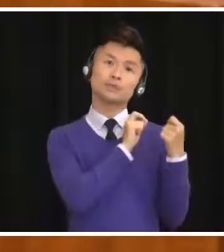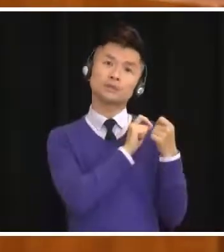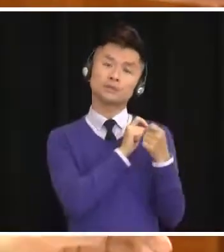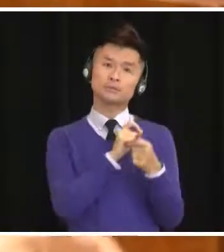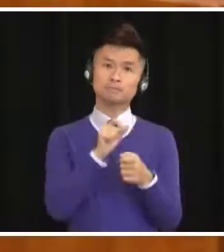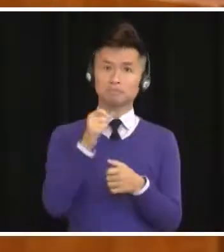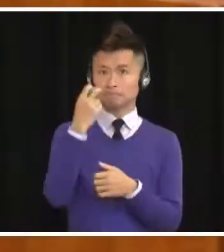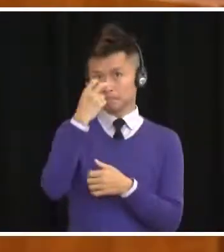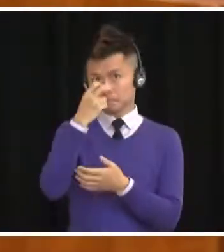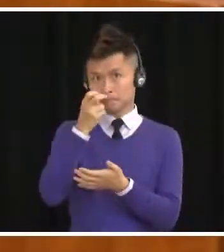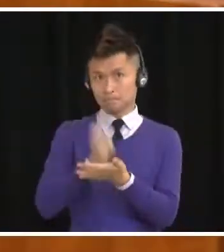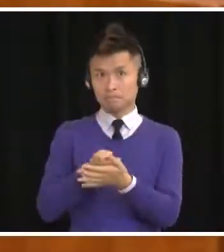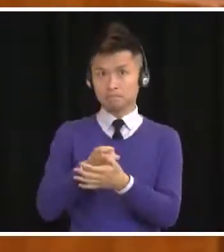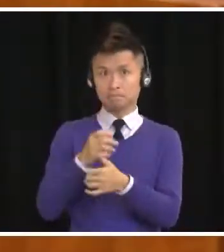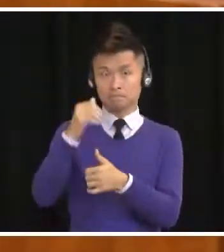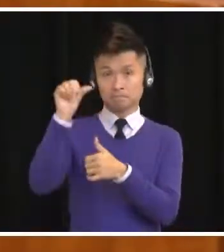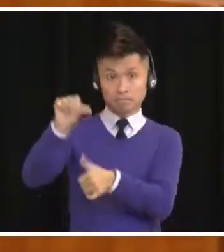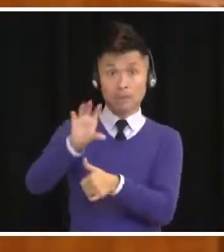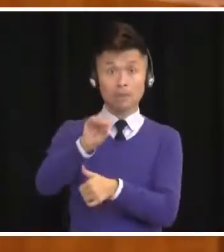their